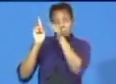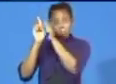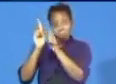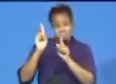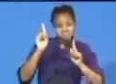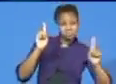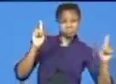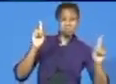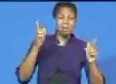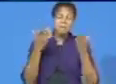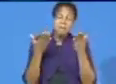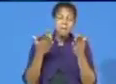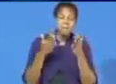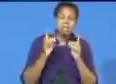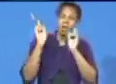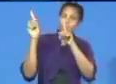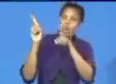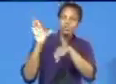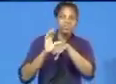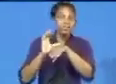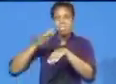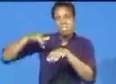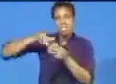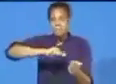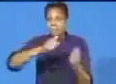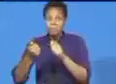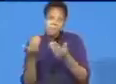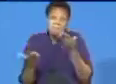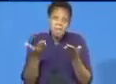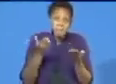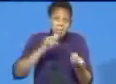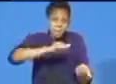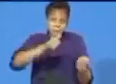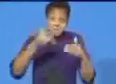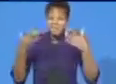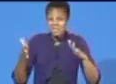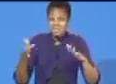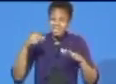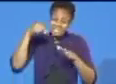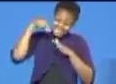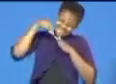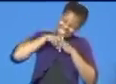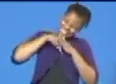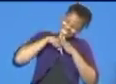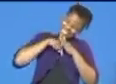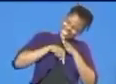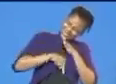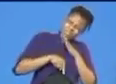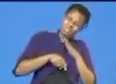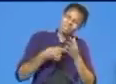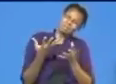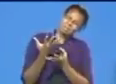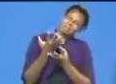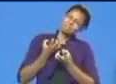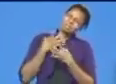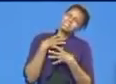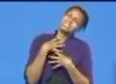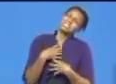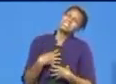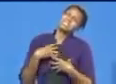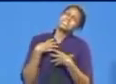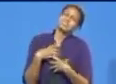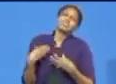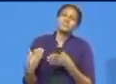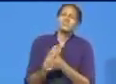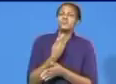yet baptized. Or maybe you've been baptized, but deep down inside of you, you're yearning for a brand new